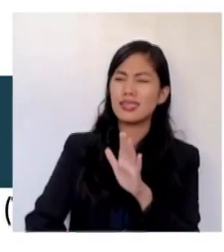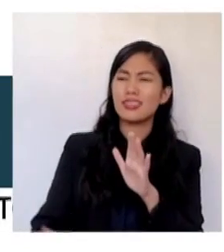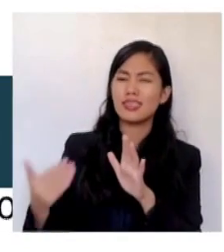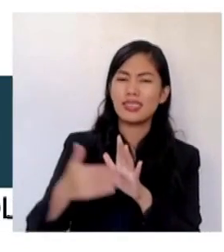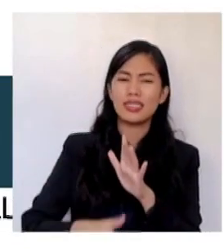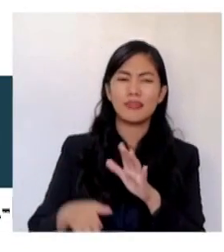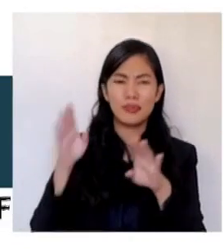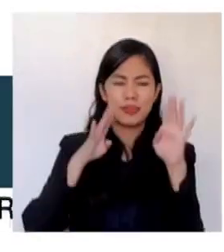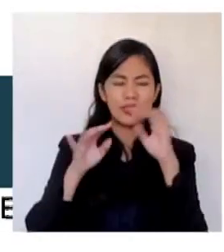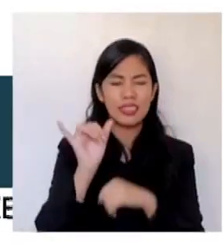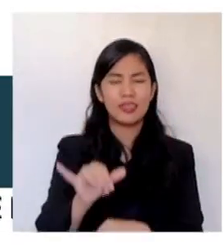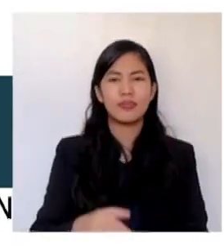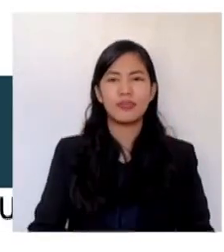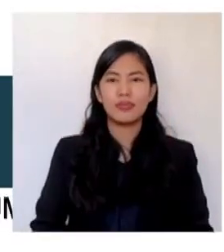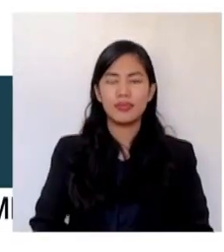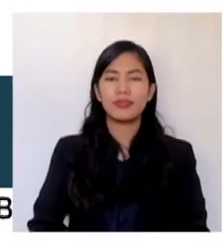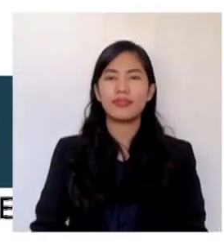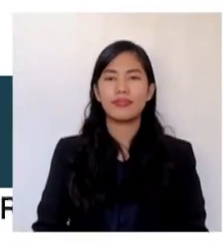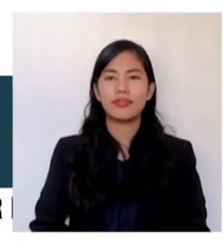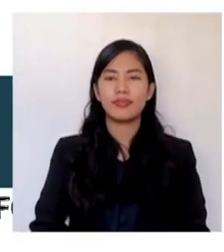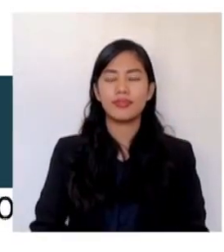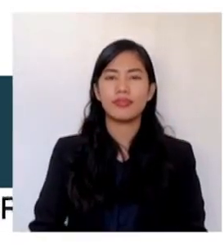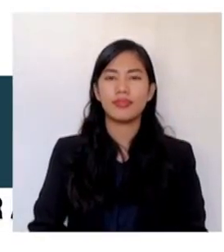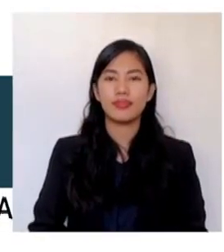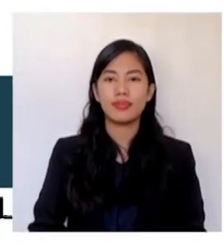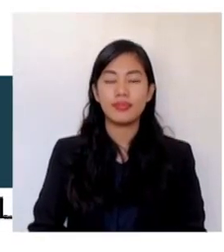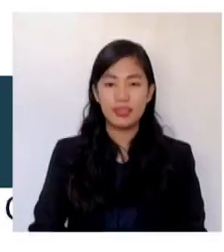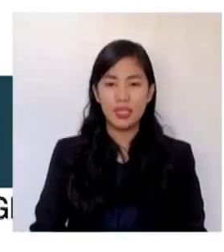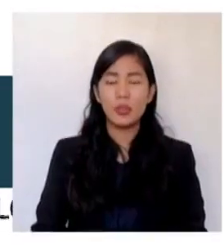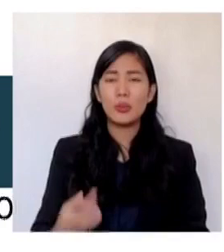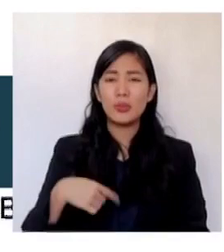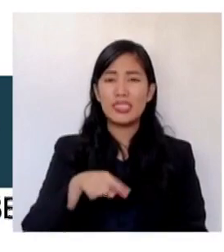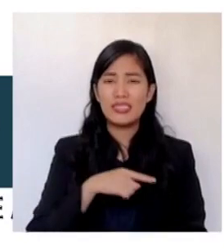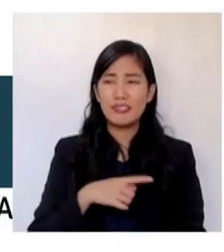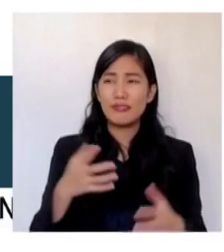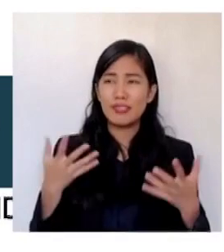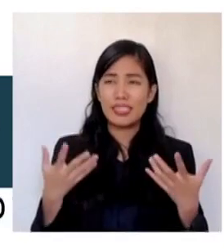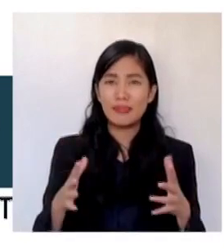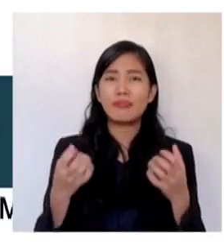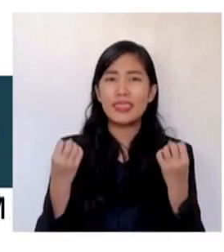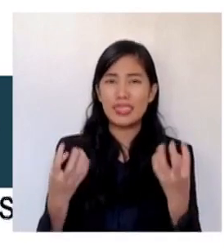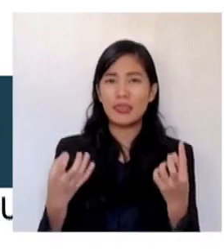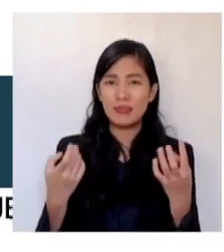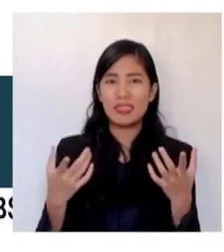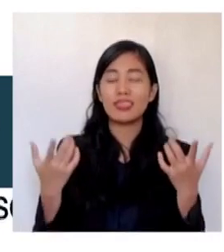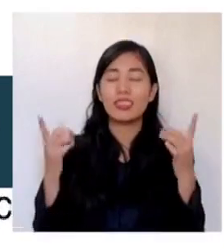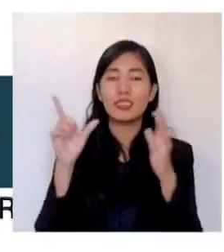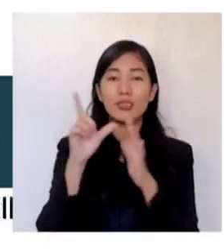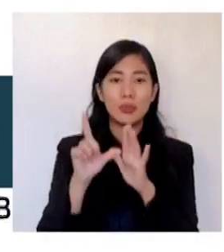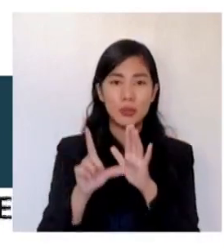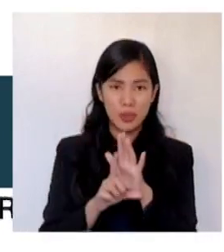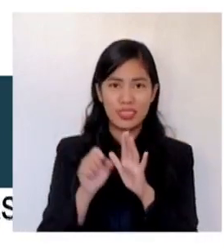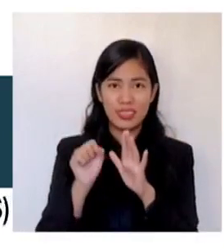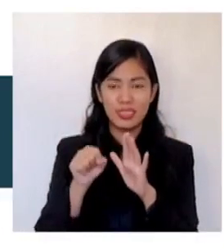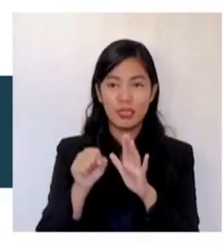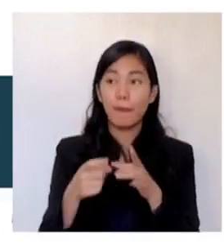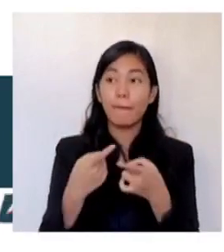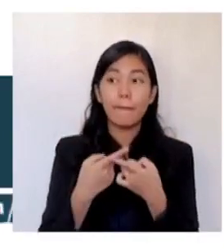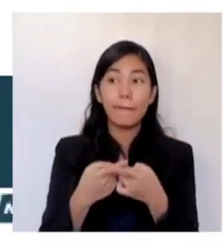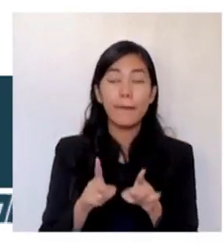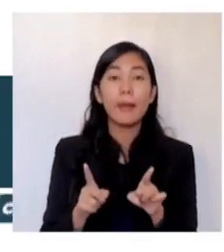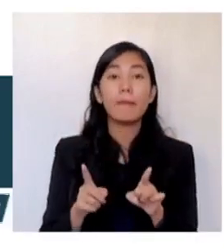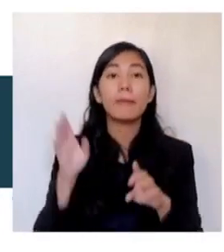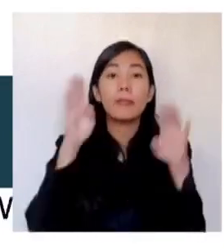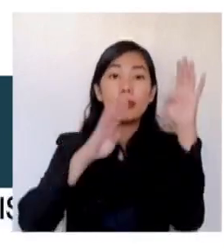day, and again, as Dean Tony has already mentioned, we already have so many laws, but our problem really is public institutions.